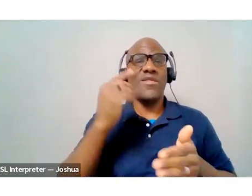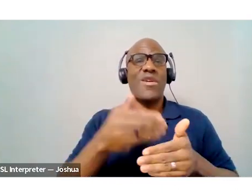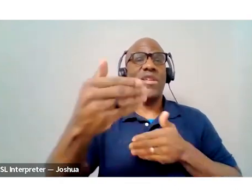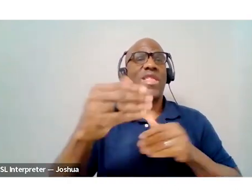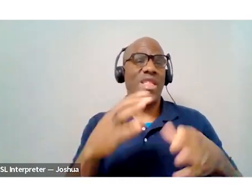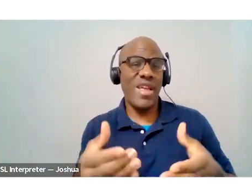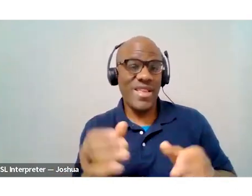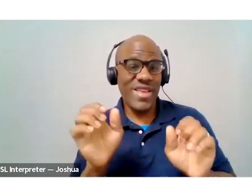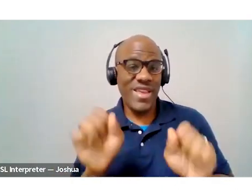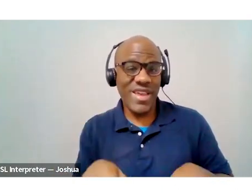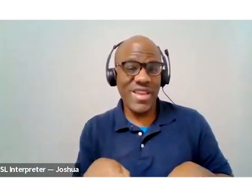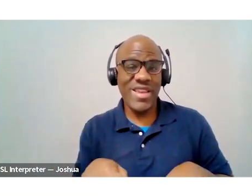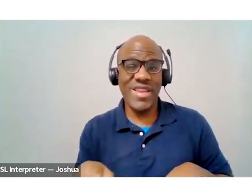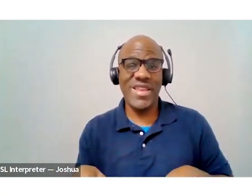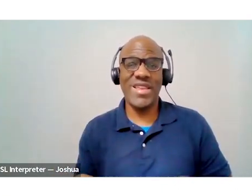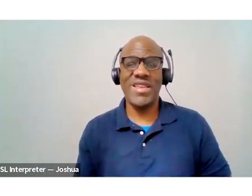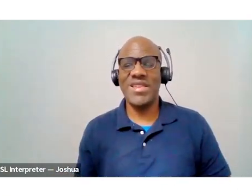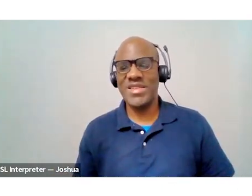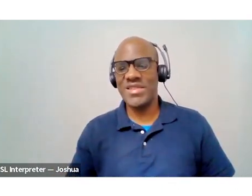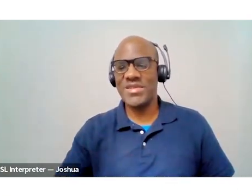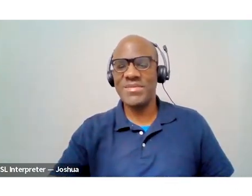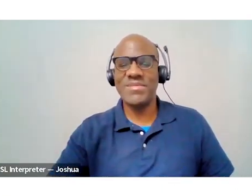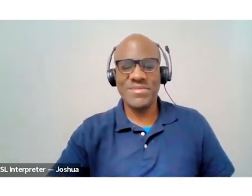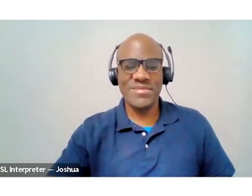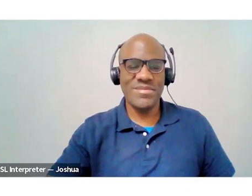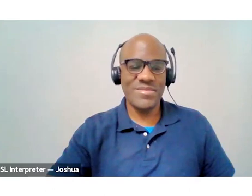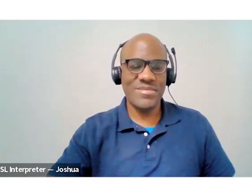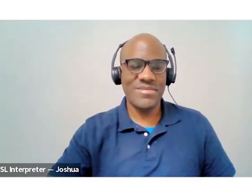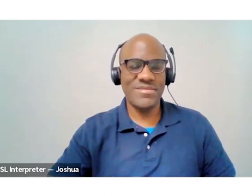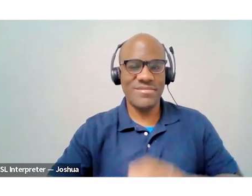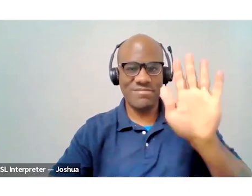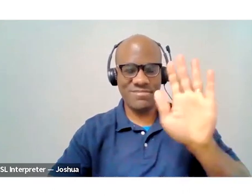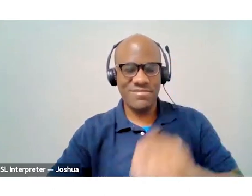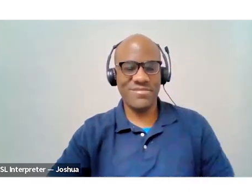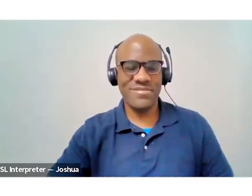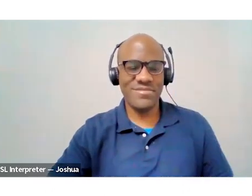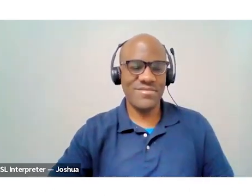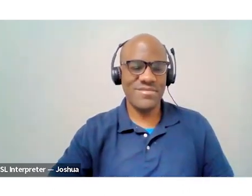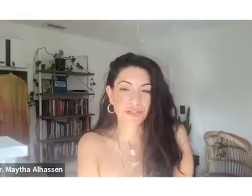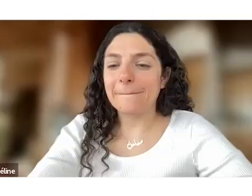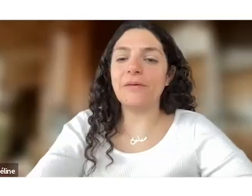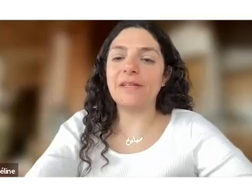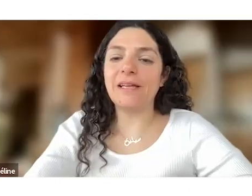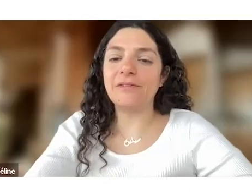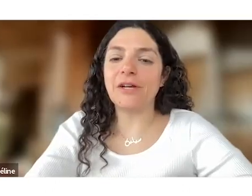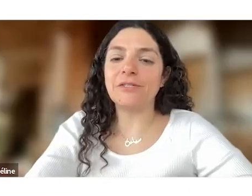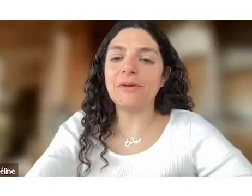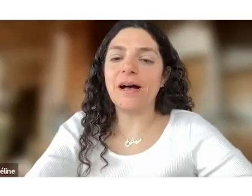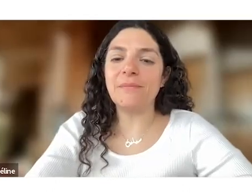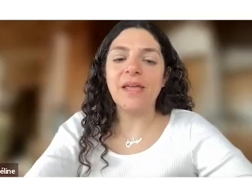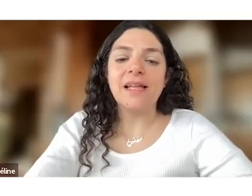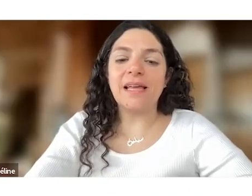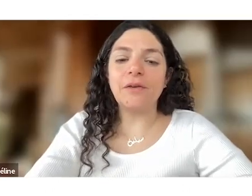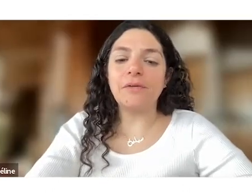Yeah. Maybe another, response quick video, or also you have me on Instagram. Bye, thank you. Bye. Thank you so